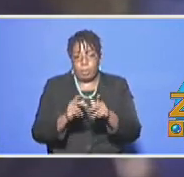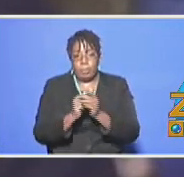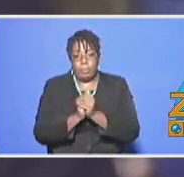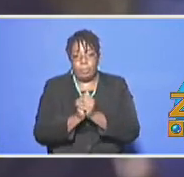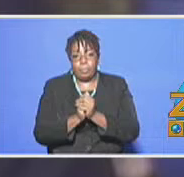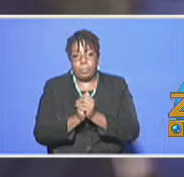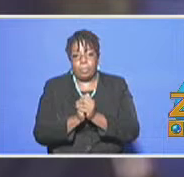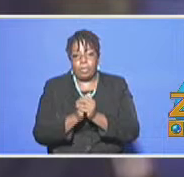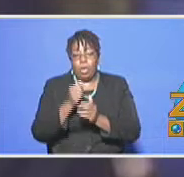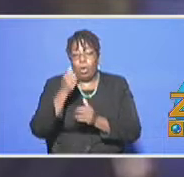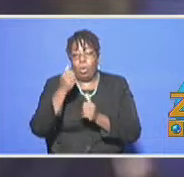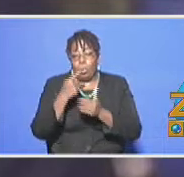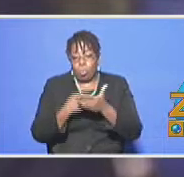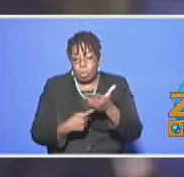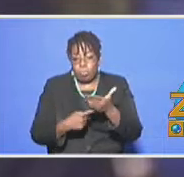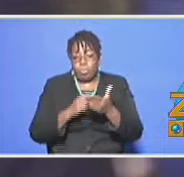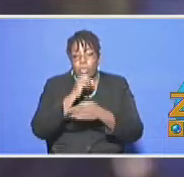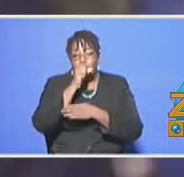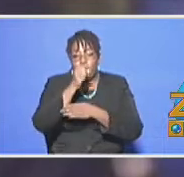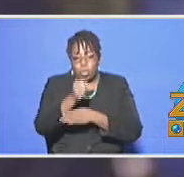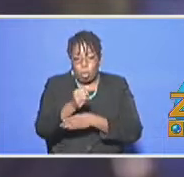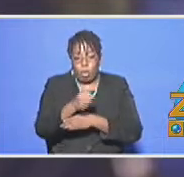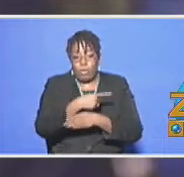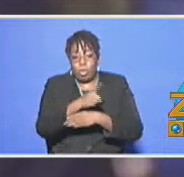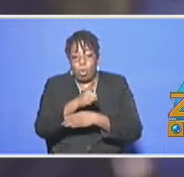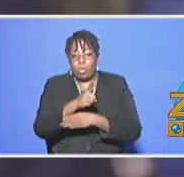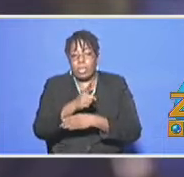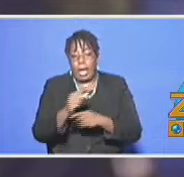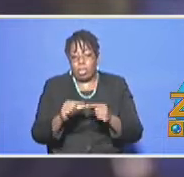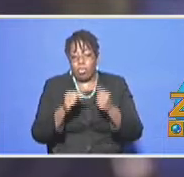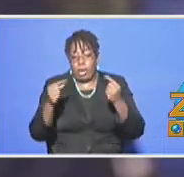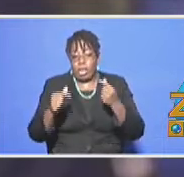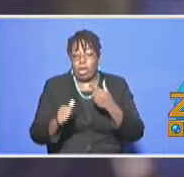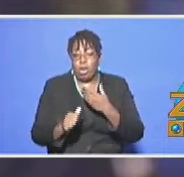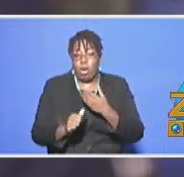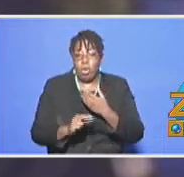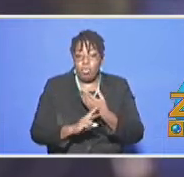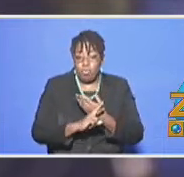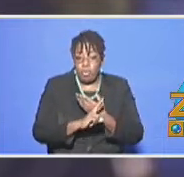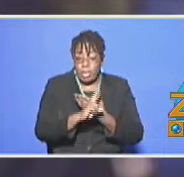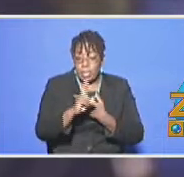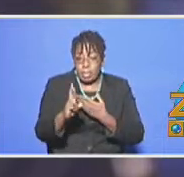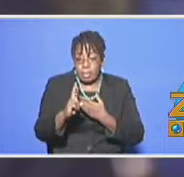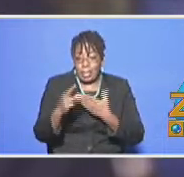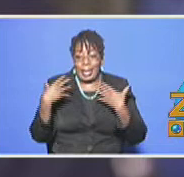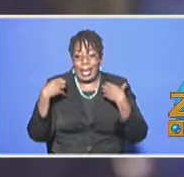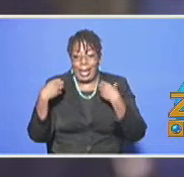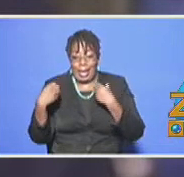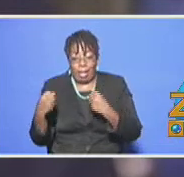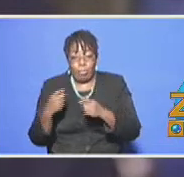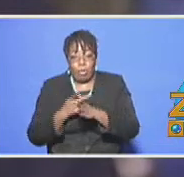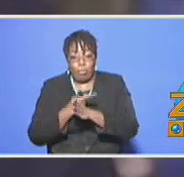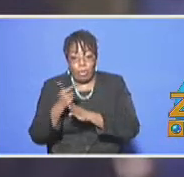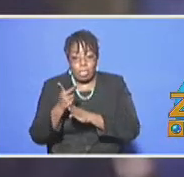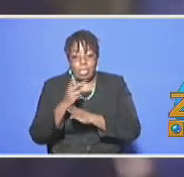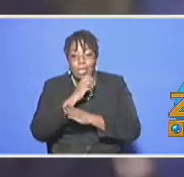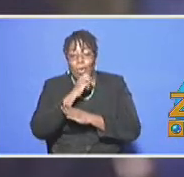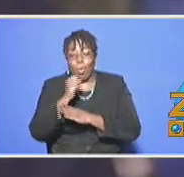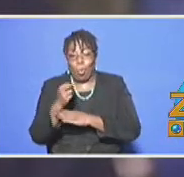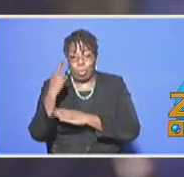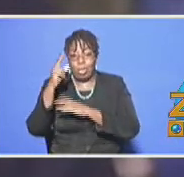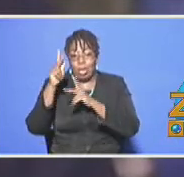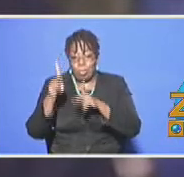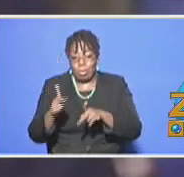We should ensure that those at greater risk, like health professionals and the elderly, are